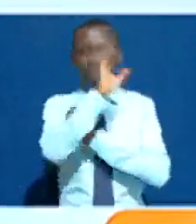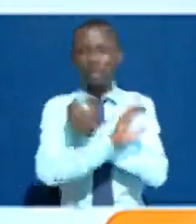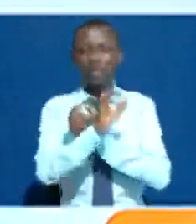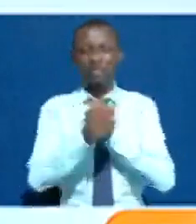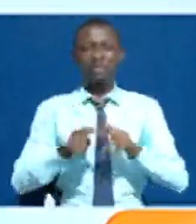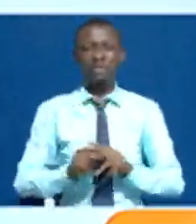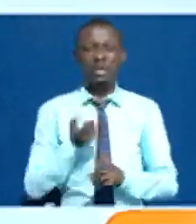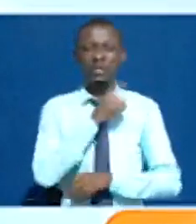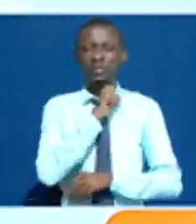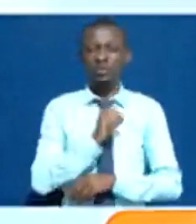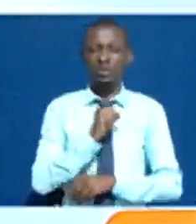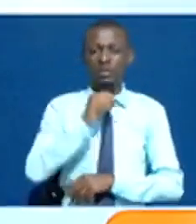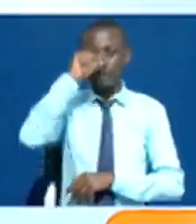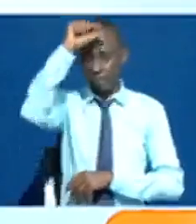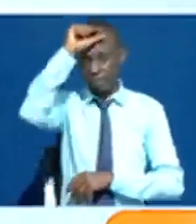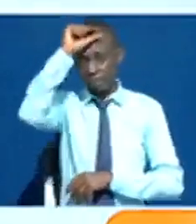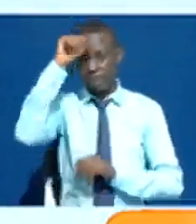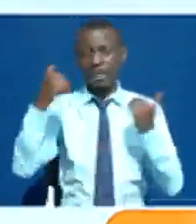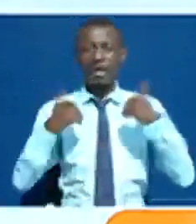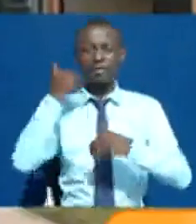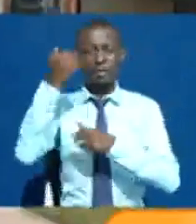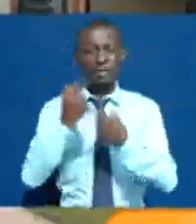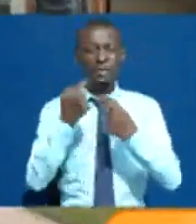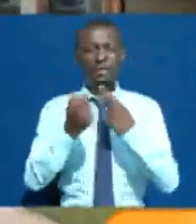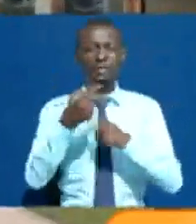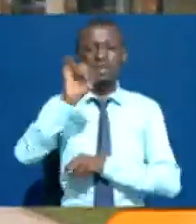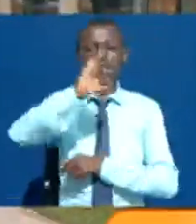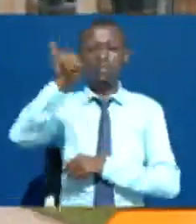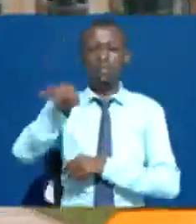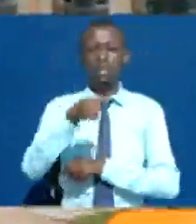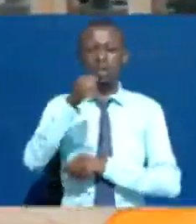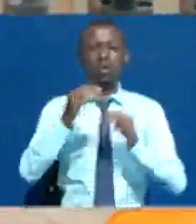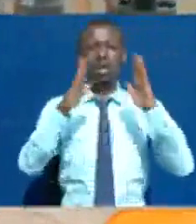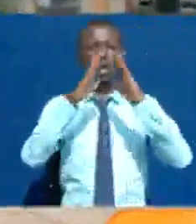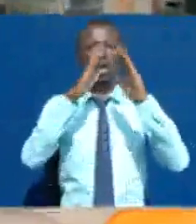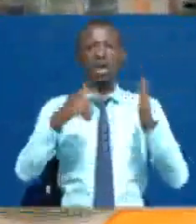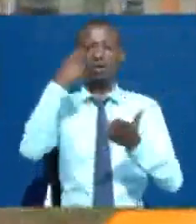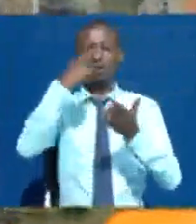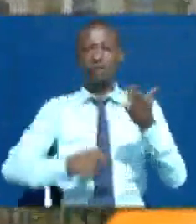the executive has until January next year to align the housing levy